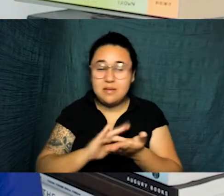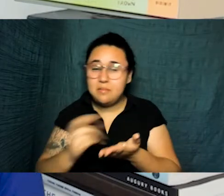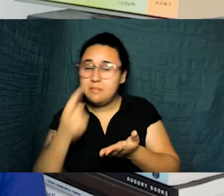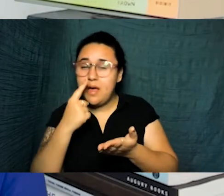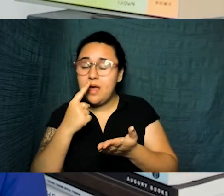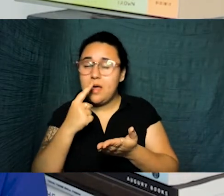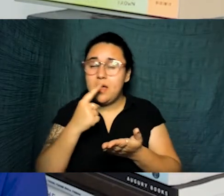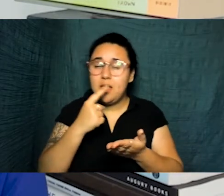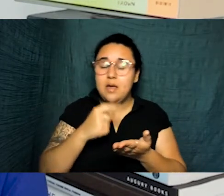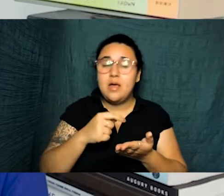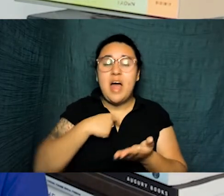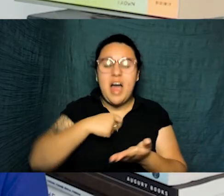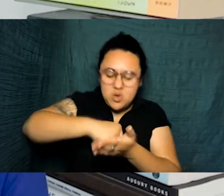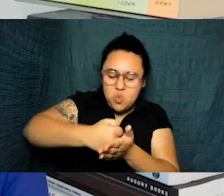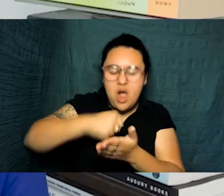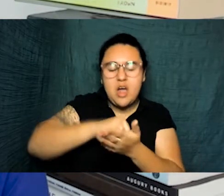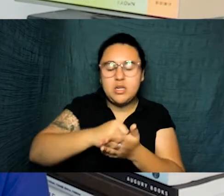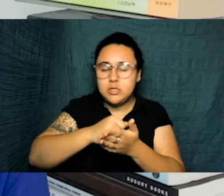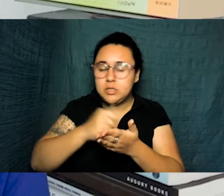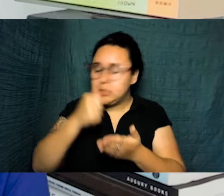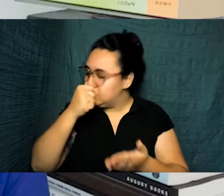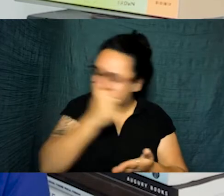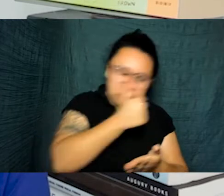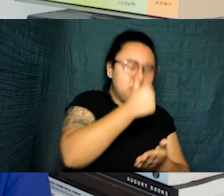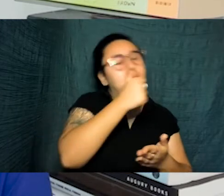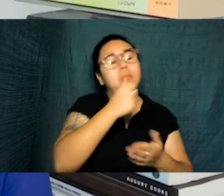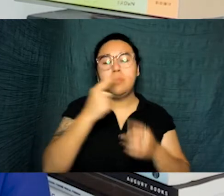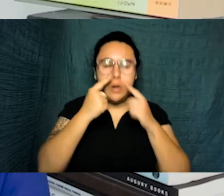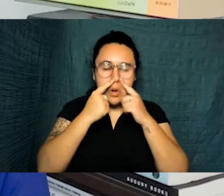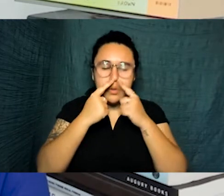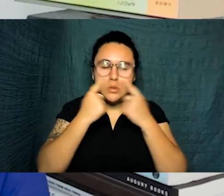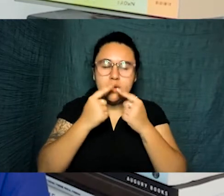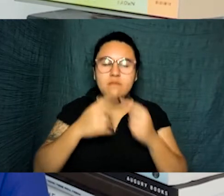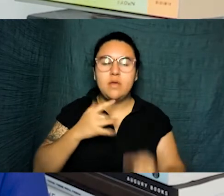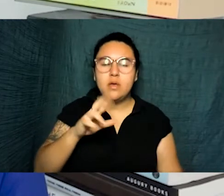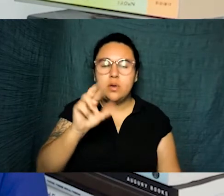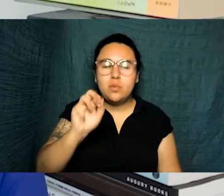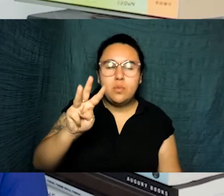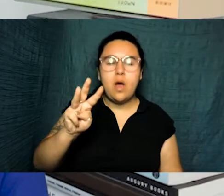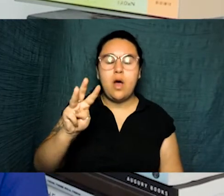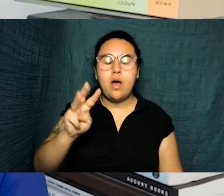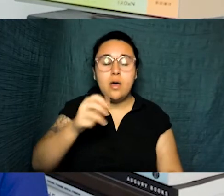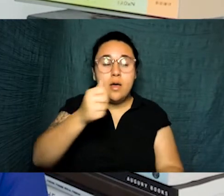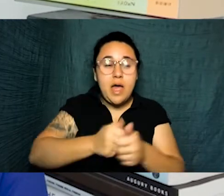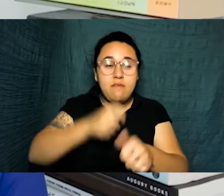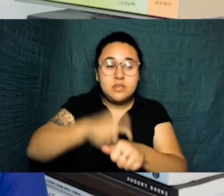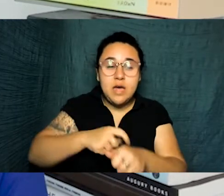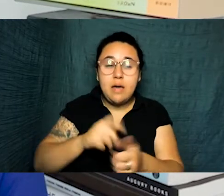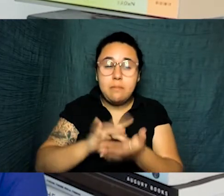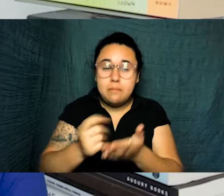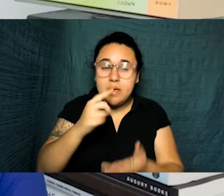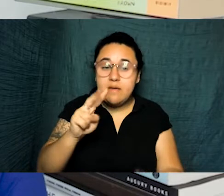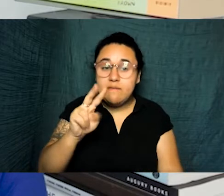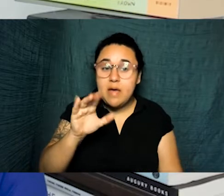one after another until my nostrils were raw. Each one sped me up as if I was in a serious